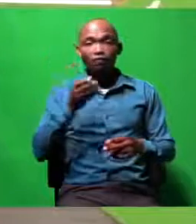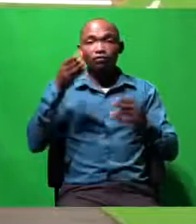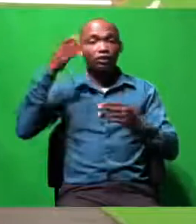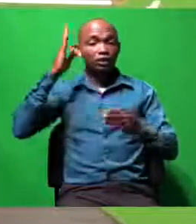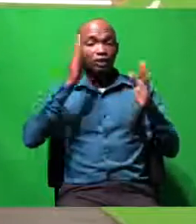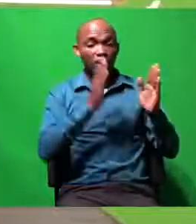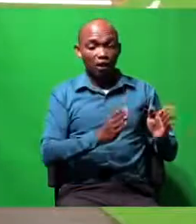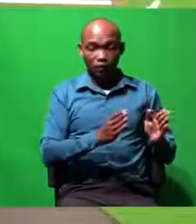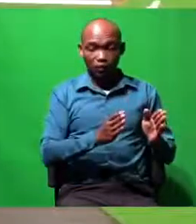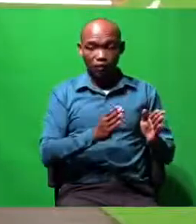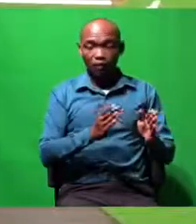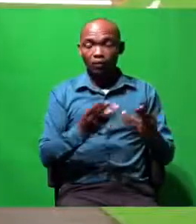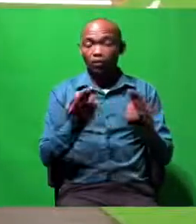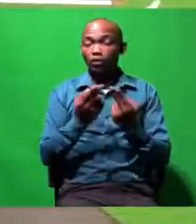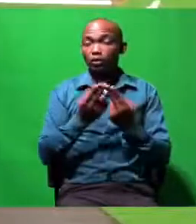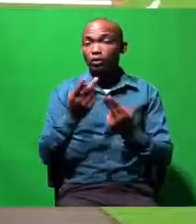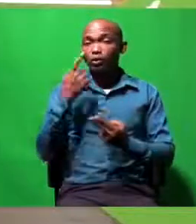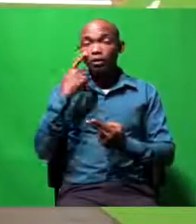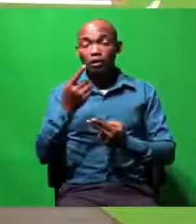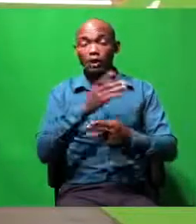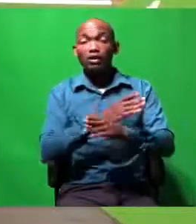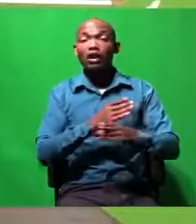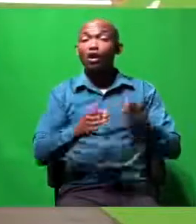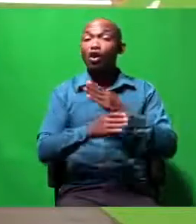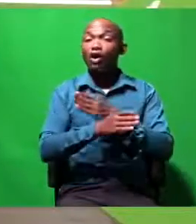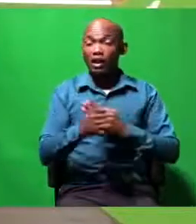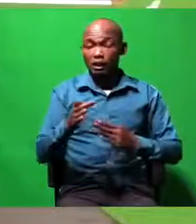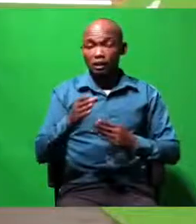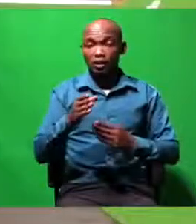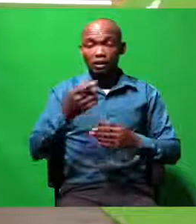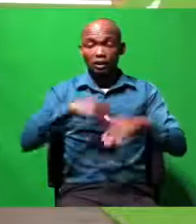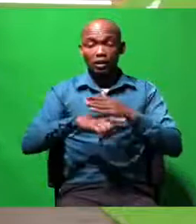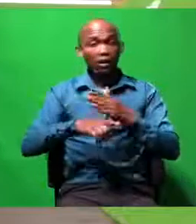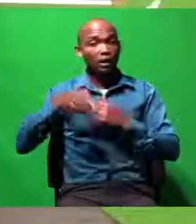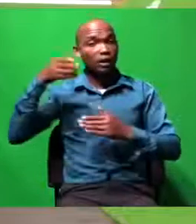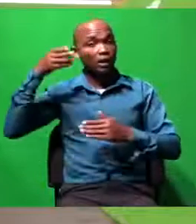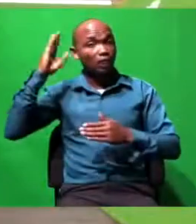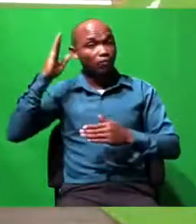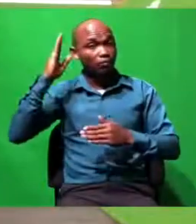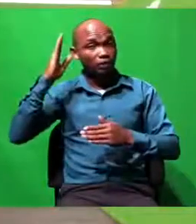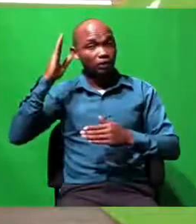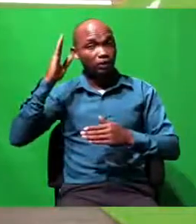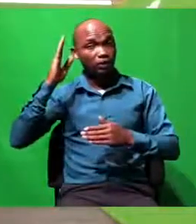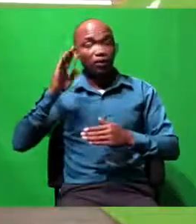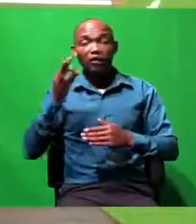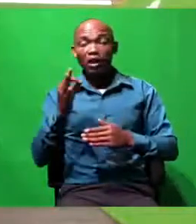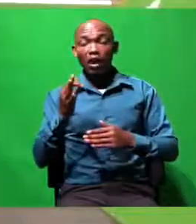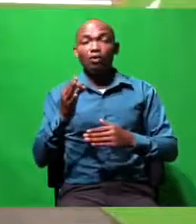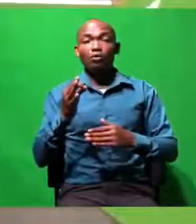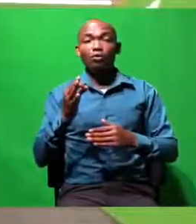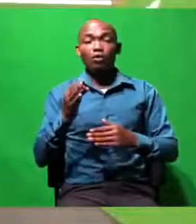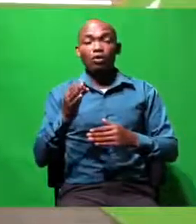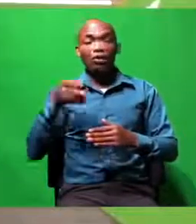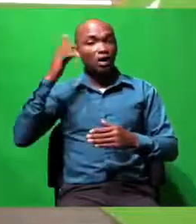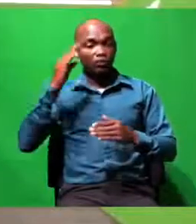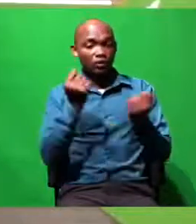government. In other things, we are looking the organ, the main organ of the government, how government